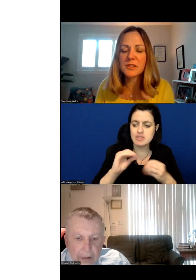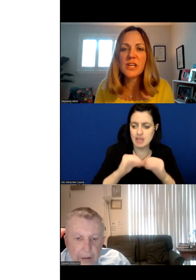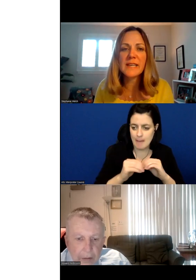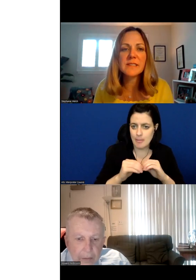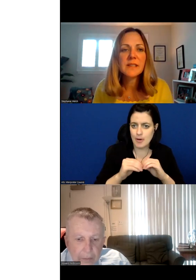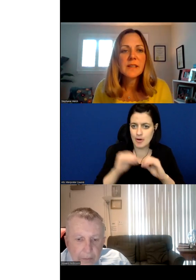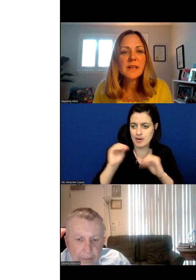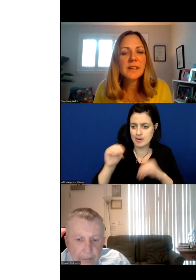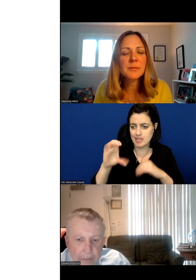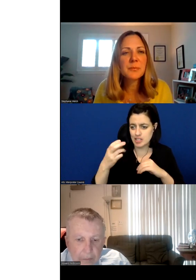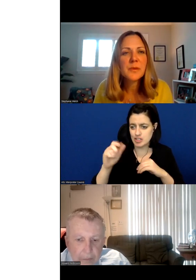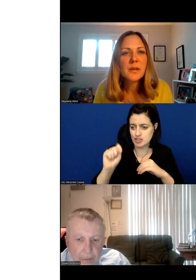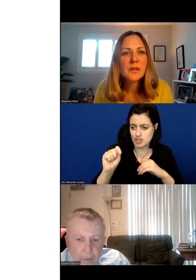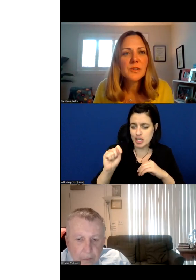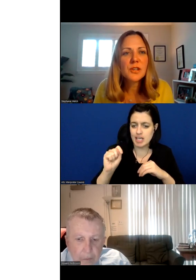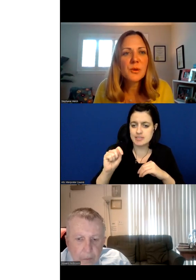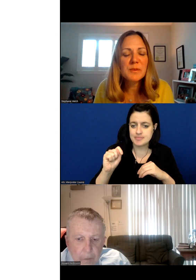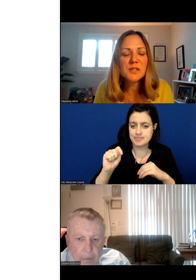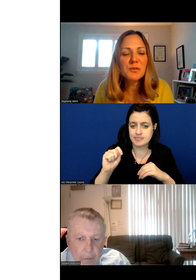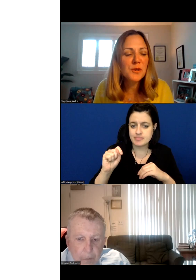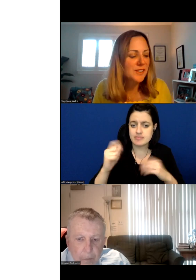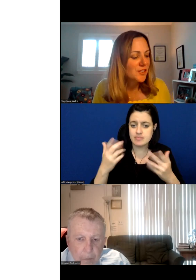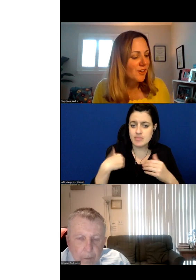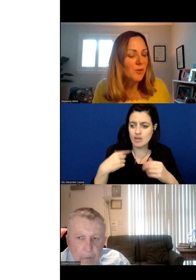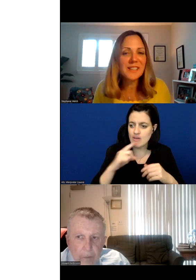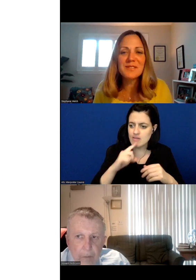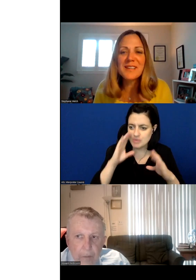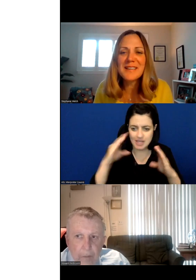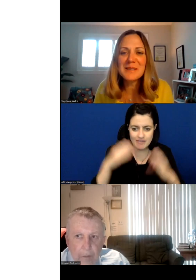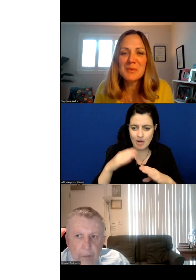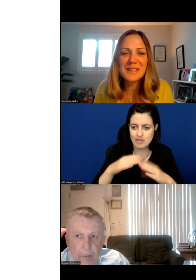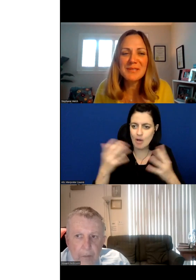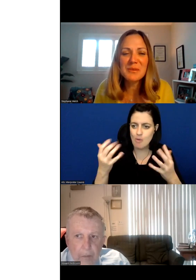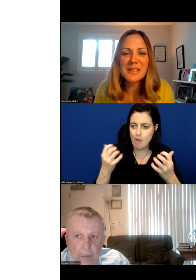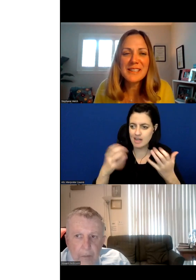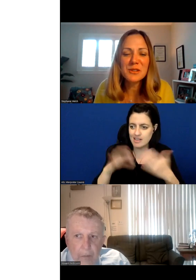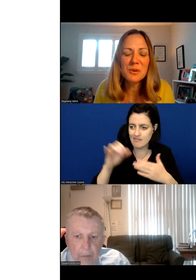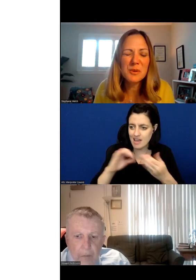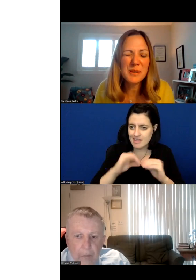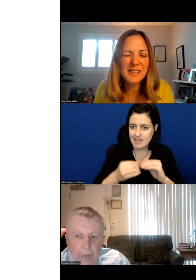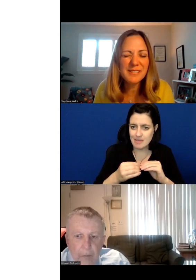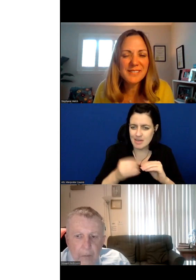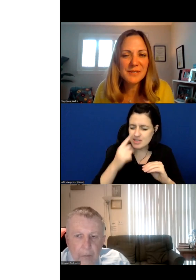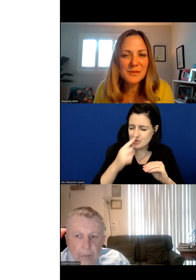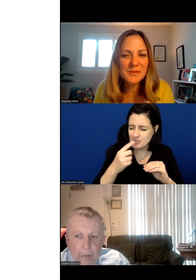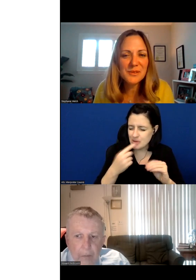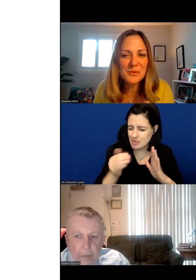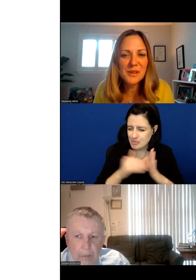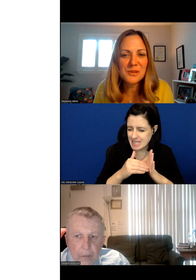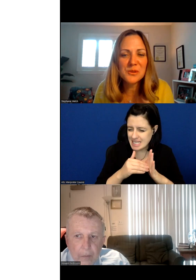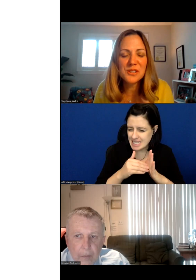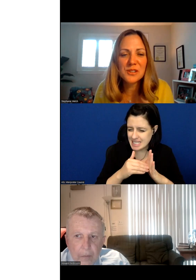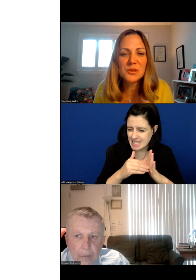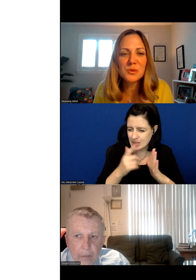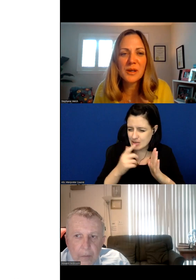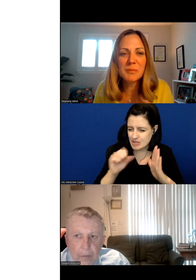I'm sorry, the chat. So I was so focused on wanting to find that number. Can you repeat,